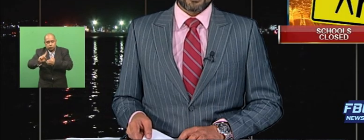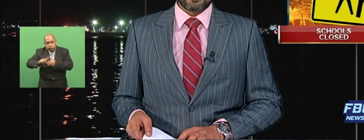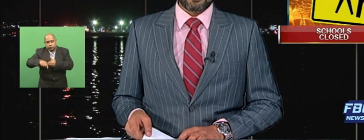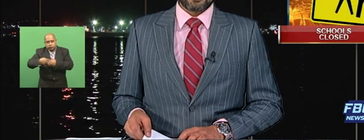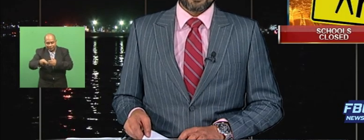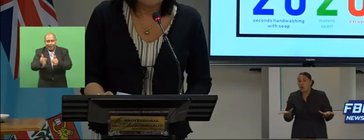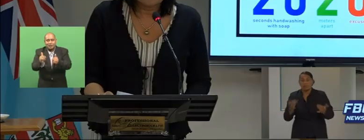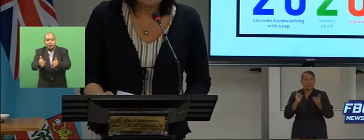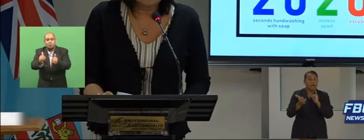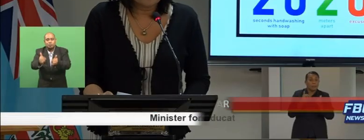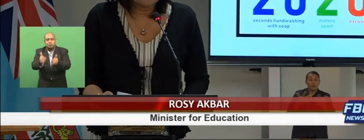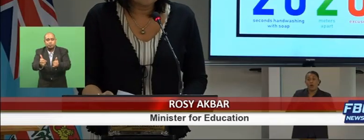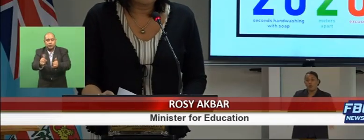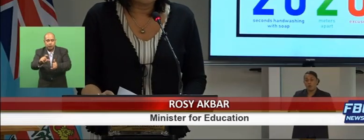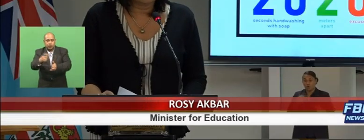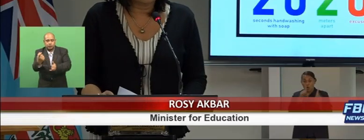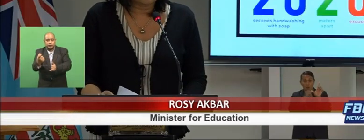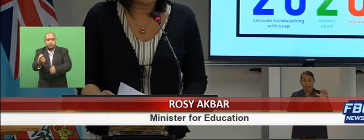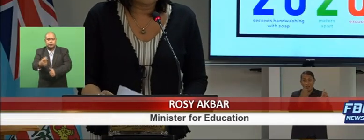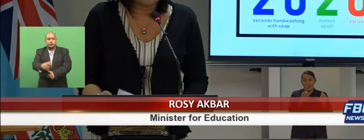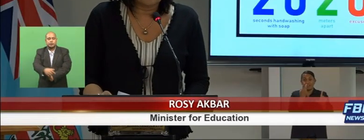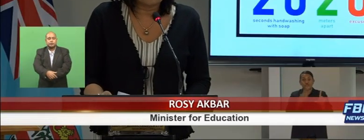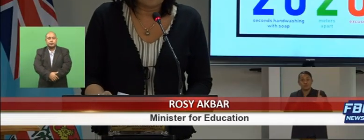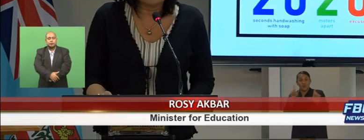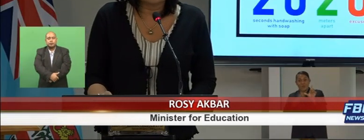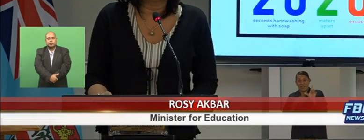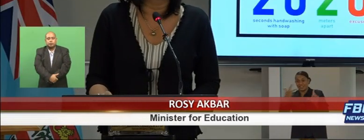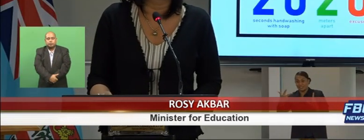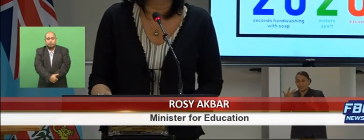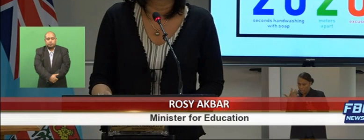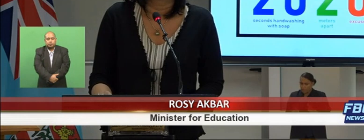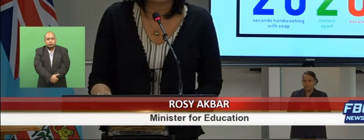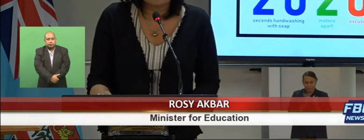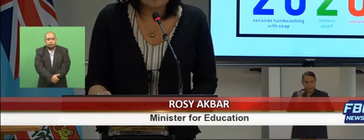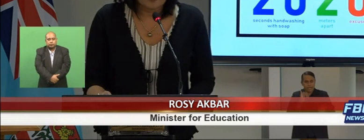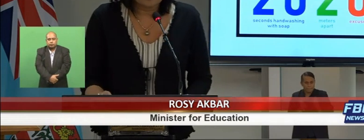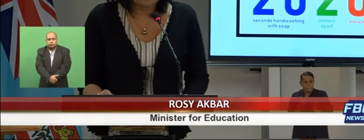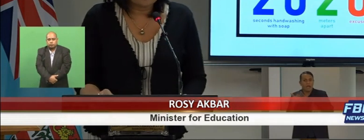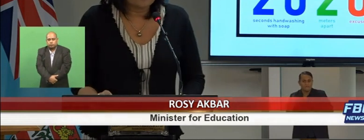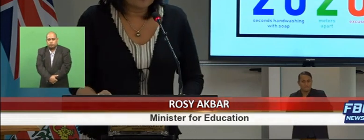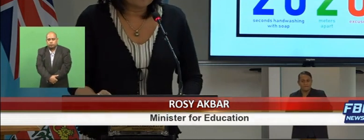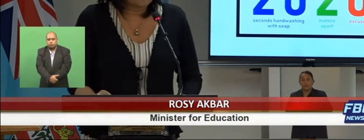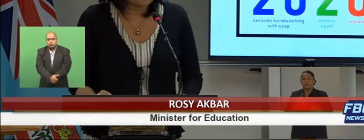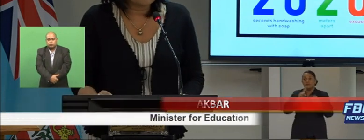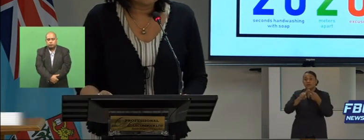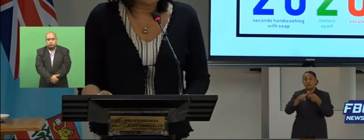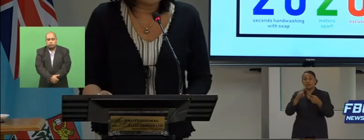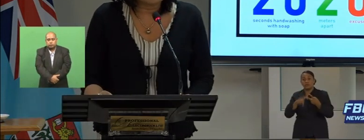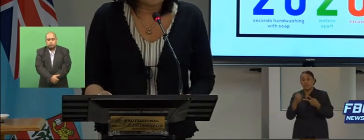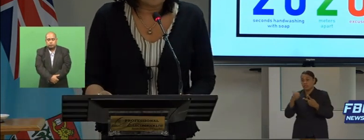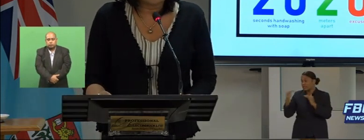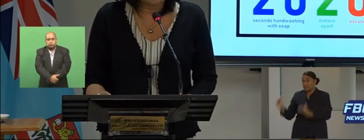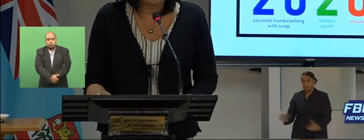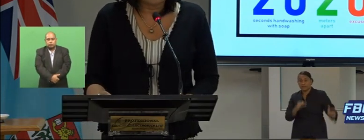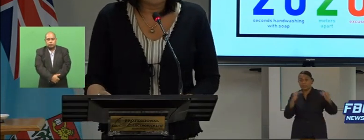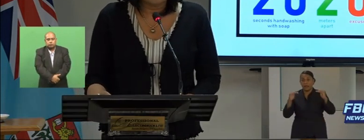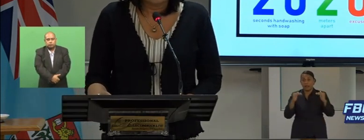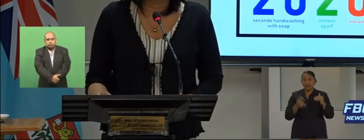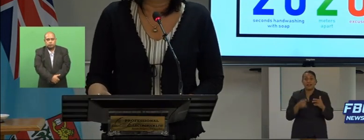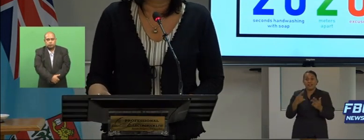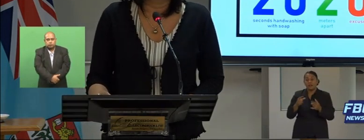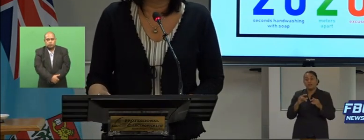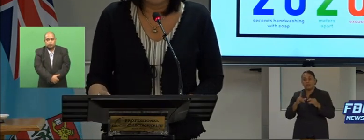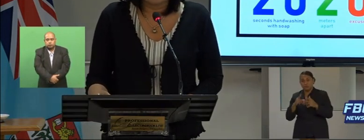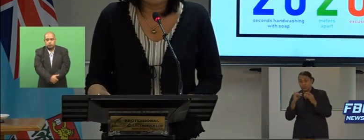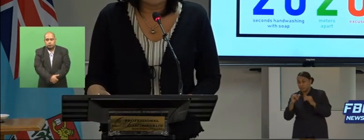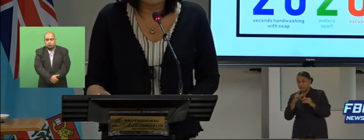8. Literacy and numeracy examinations for Year 5 and 7, and standard examinations for Years 9 and 11, and